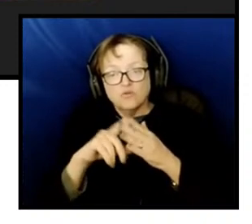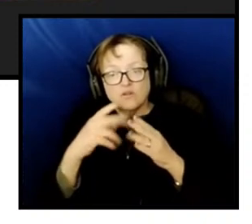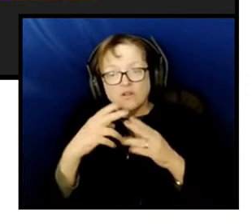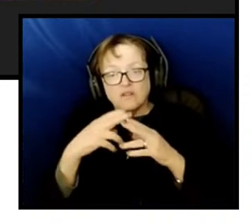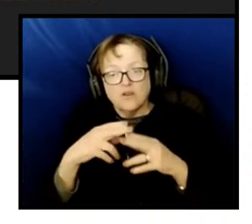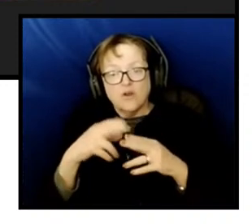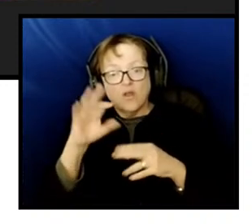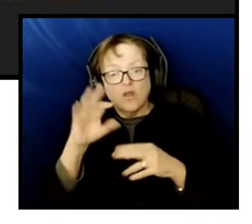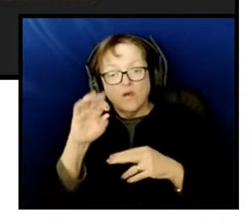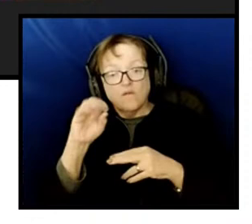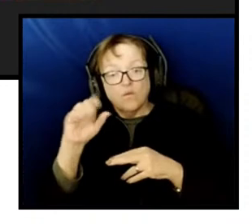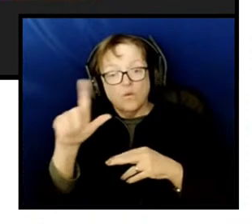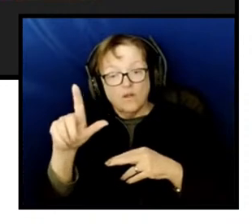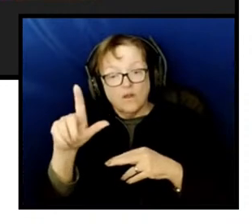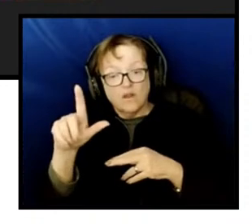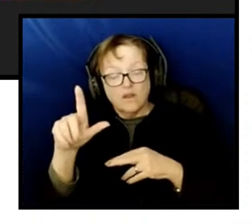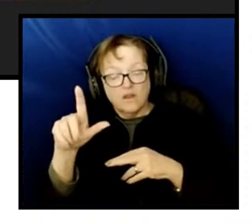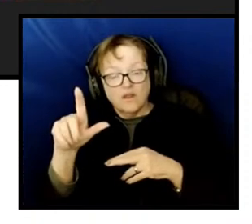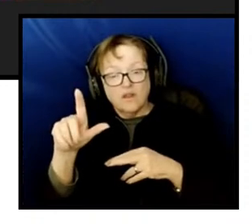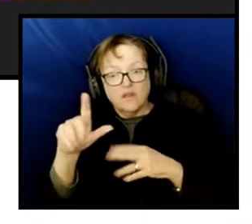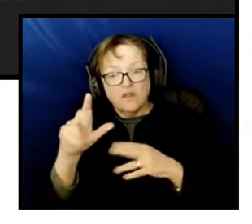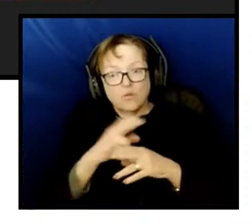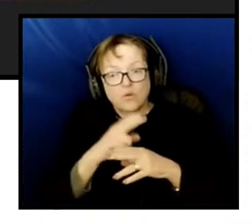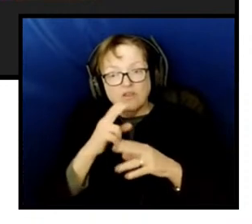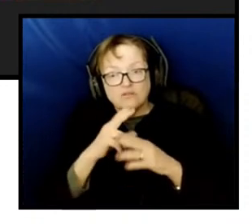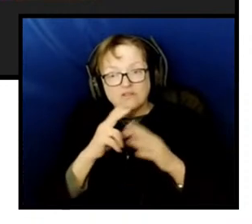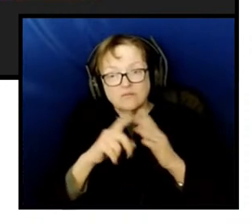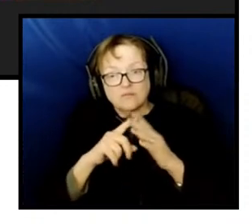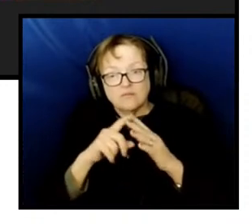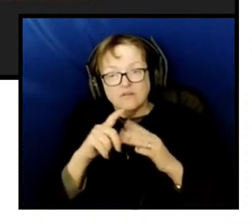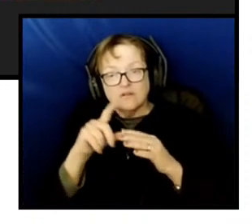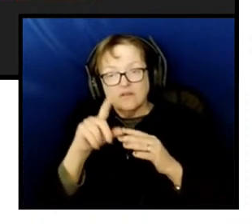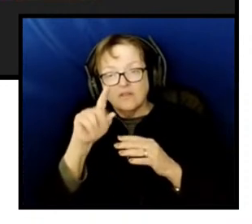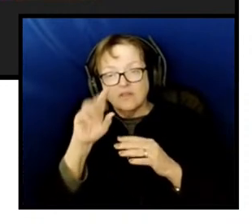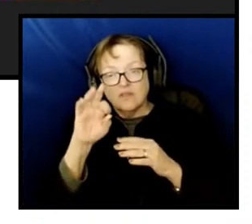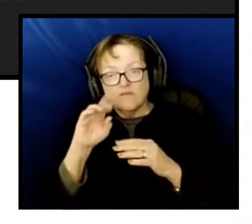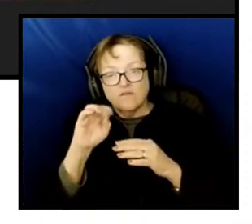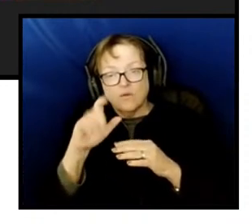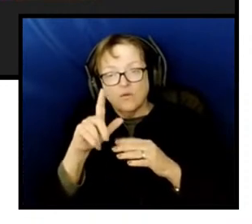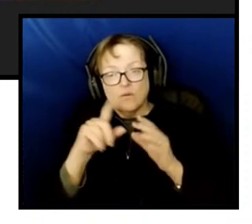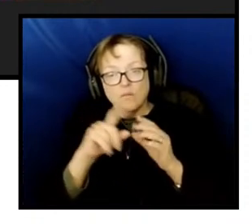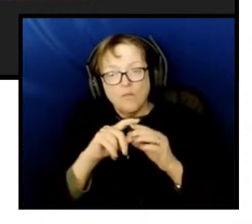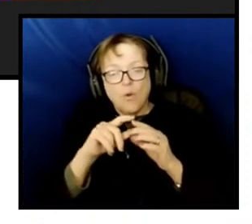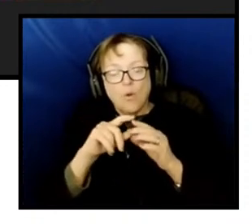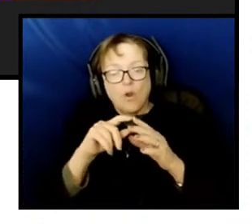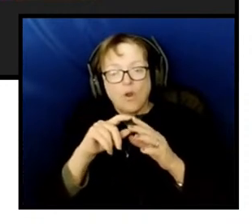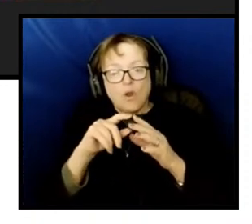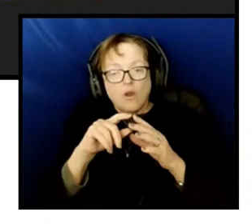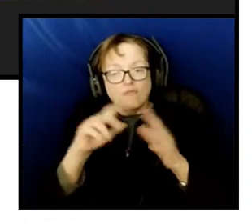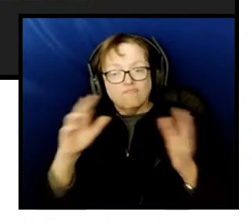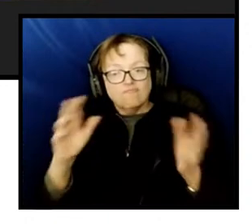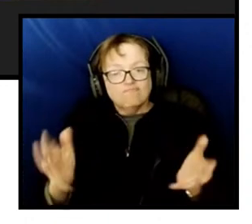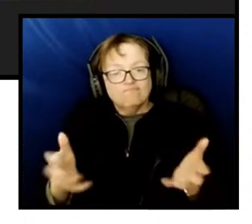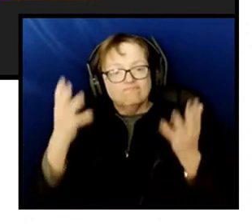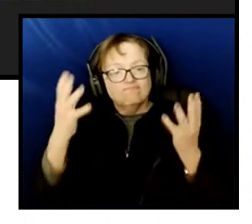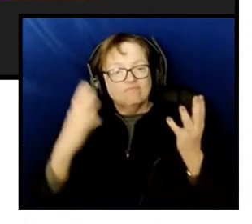Fool. So we decided to use the emerging one as like a more uplifting title for the card.